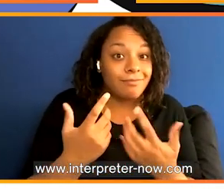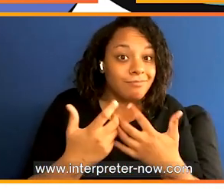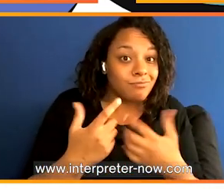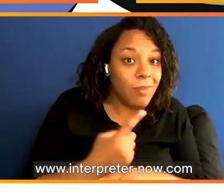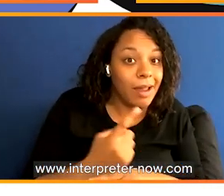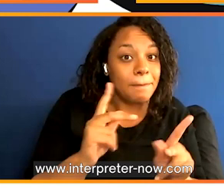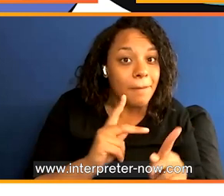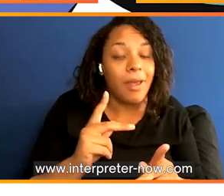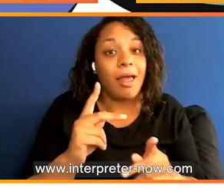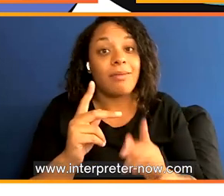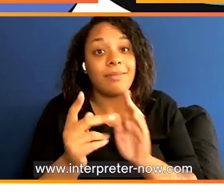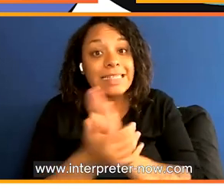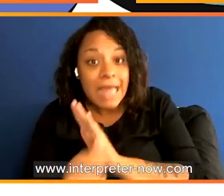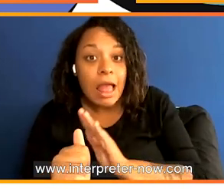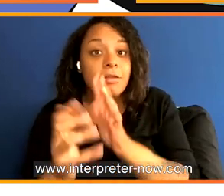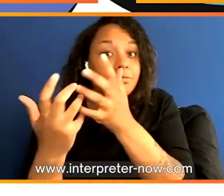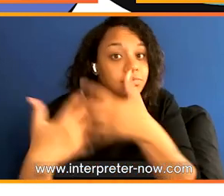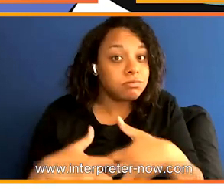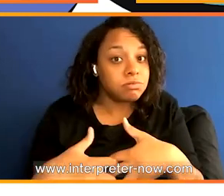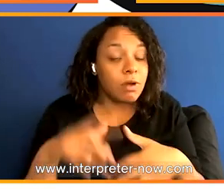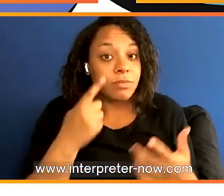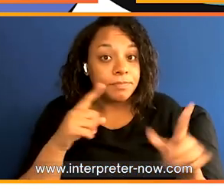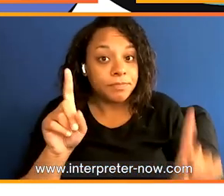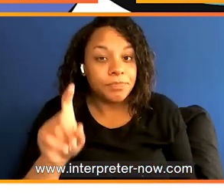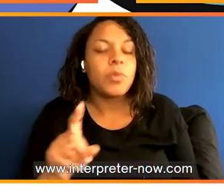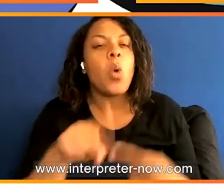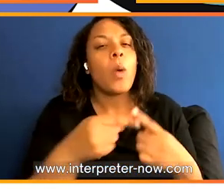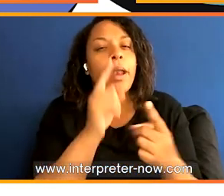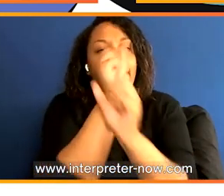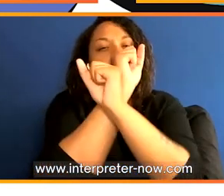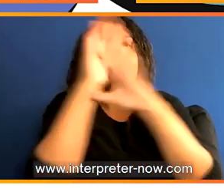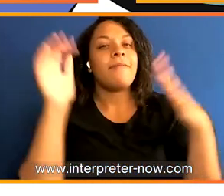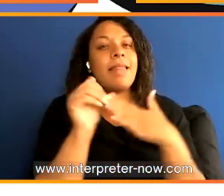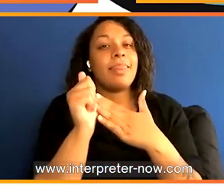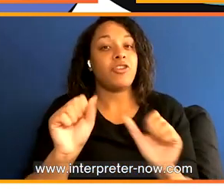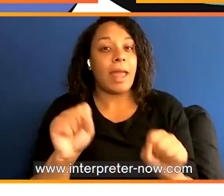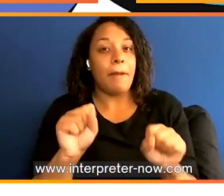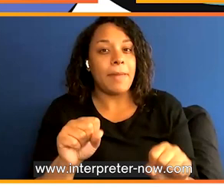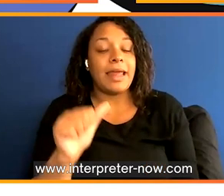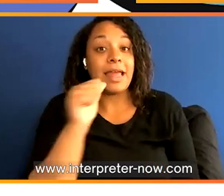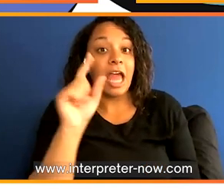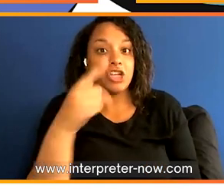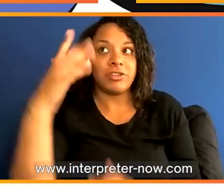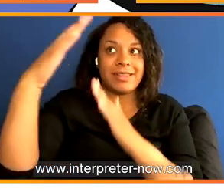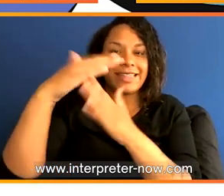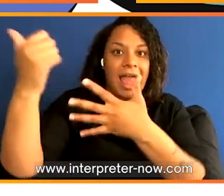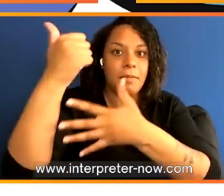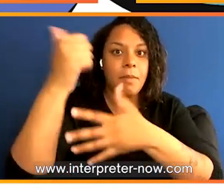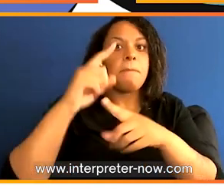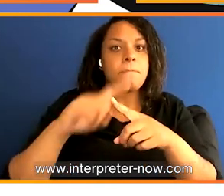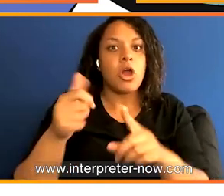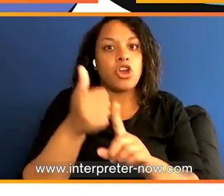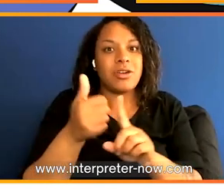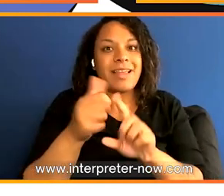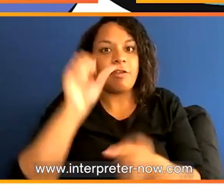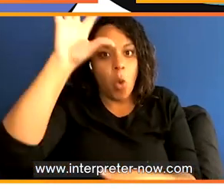in the right way? And do you have the right people and skills to deliver on that? So when I think about leadership capability, it is not